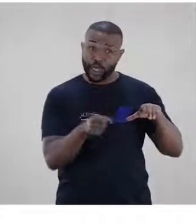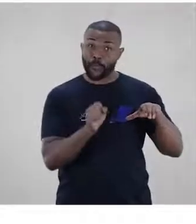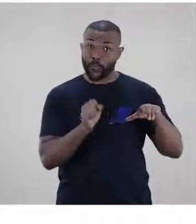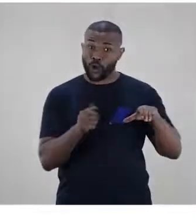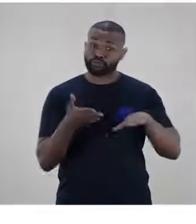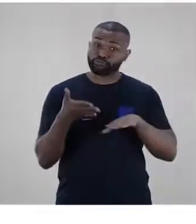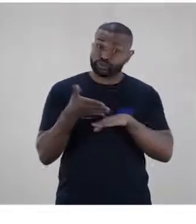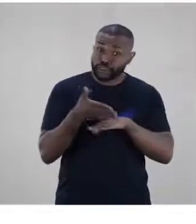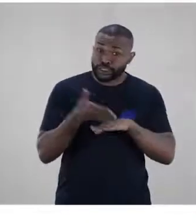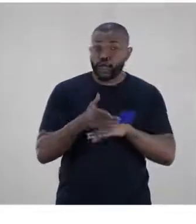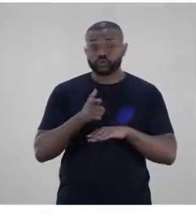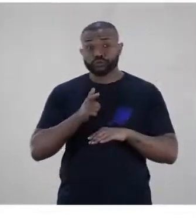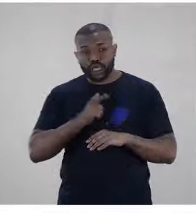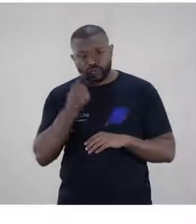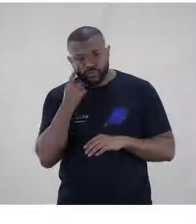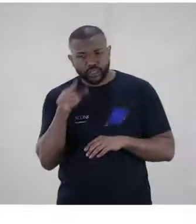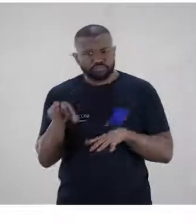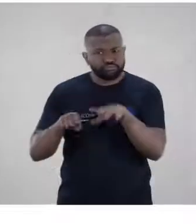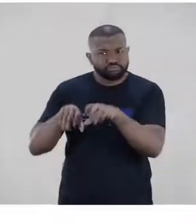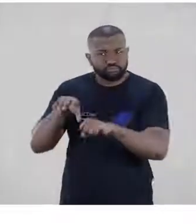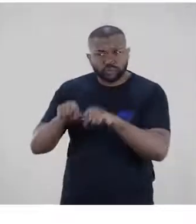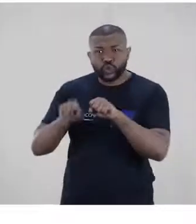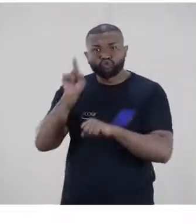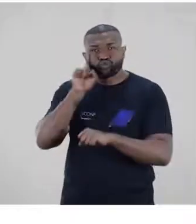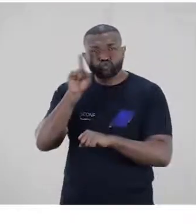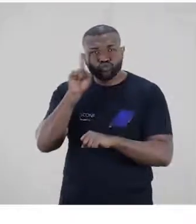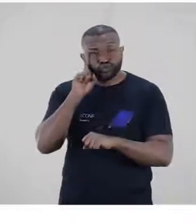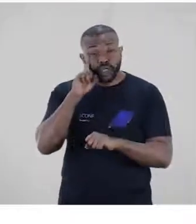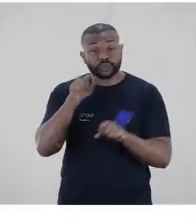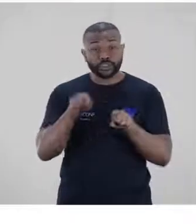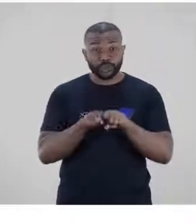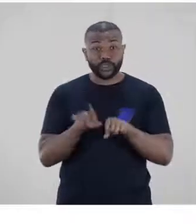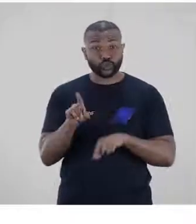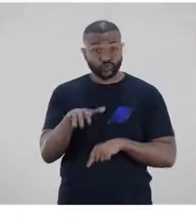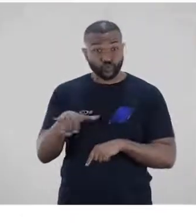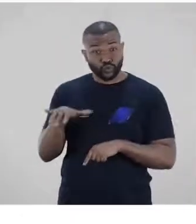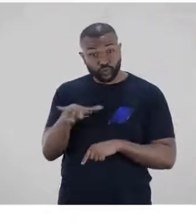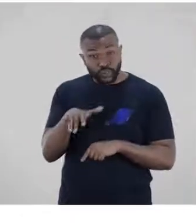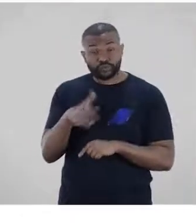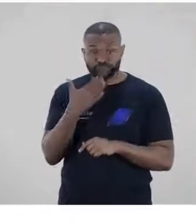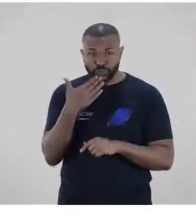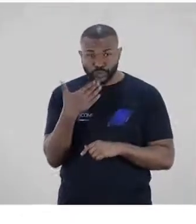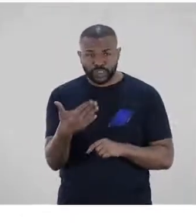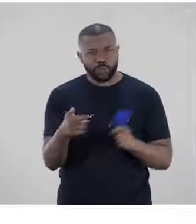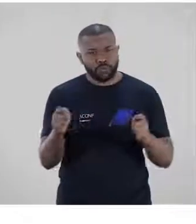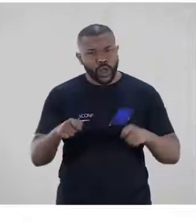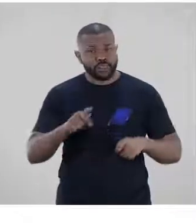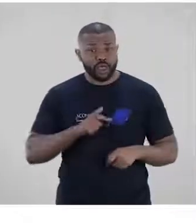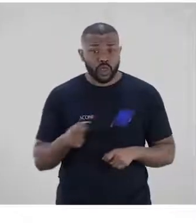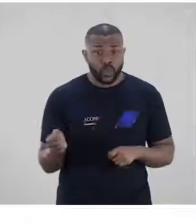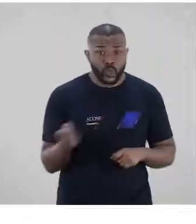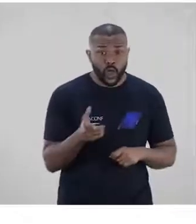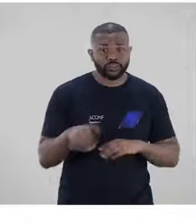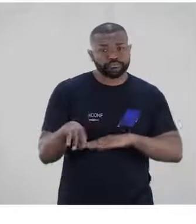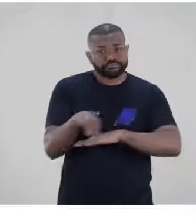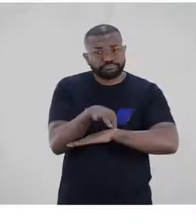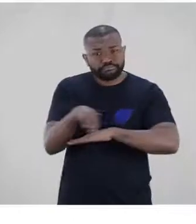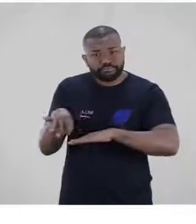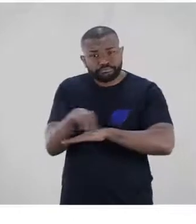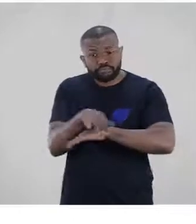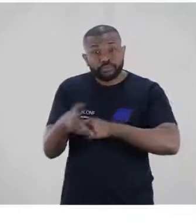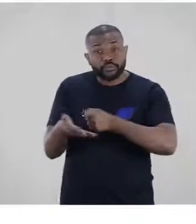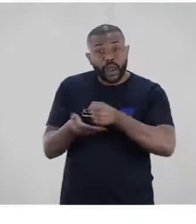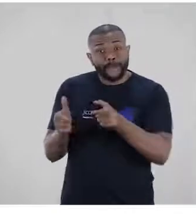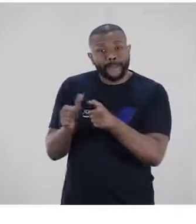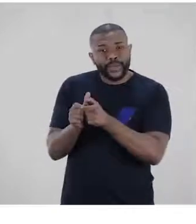same domain, in the same business claims domain, you probably have a shiny new kind of microservices-based architecture